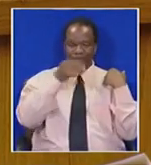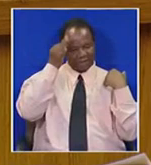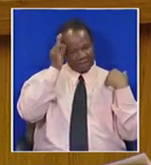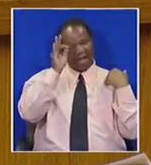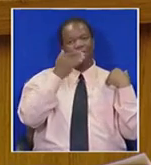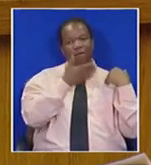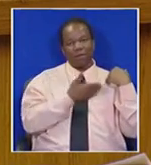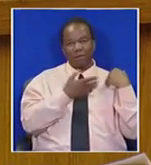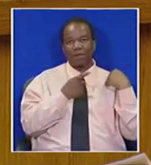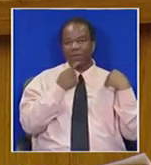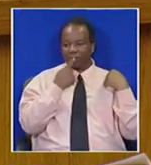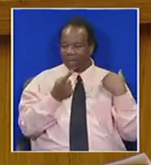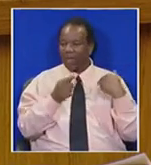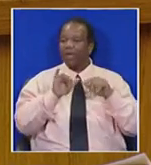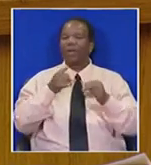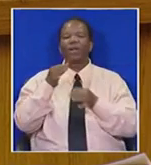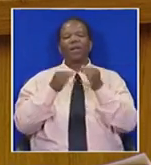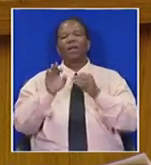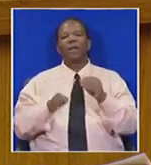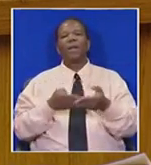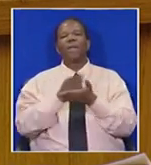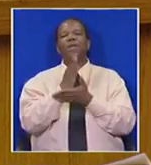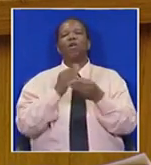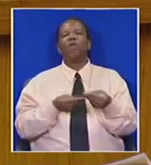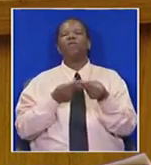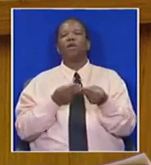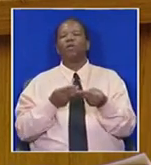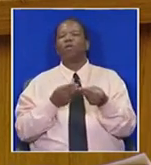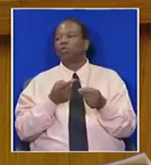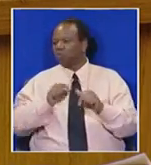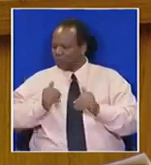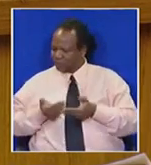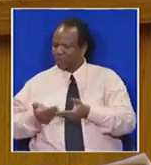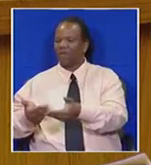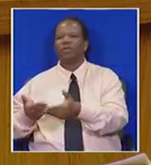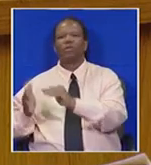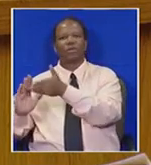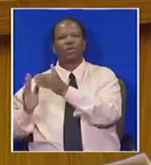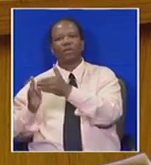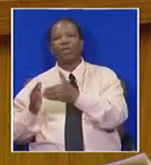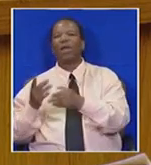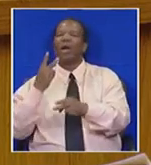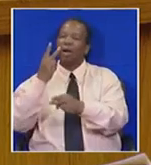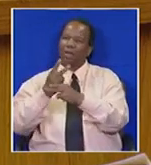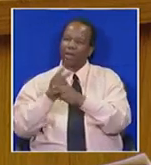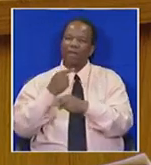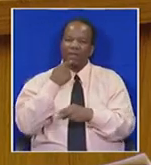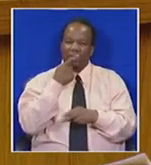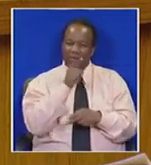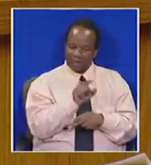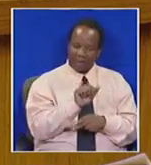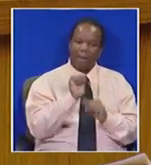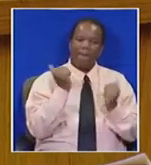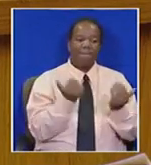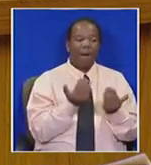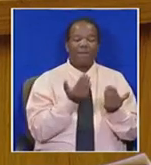clearly articulated in the Bill of Rights, to deliver services to its citizens. It notes the continued effort of the state and the public servants